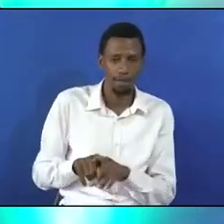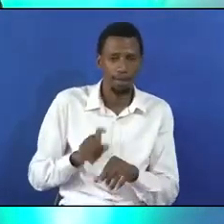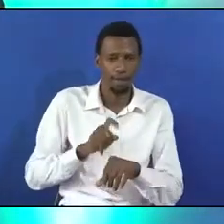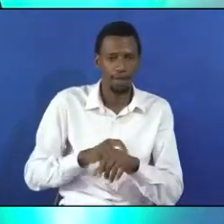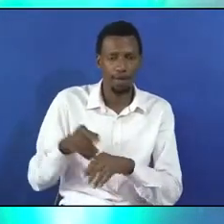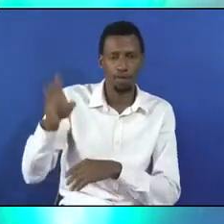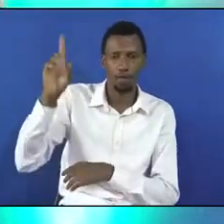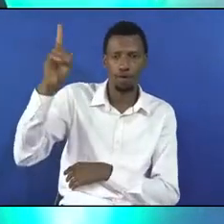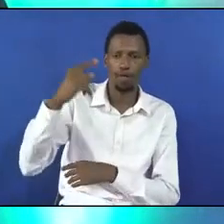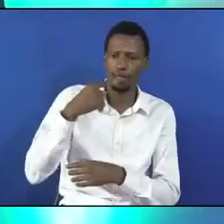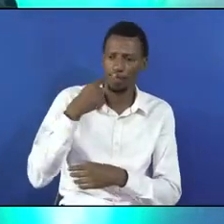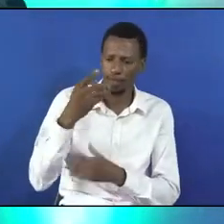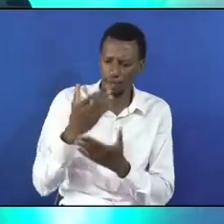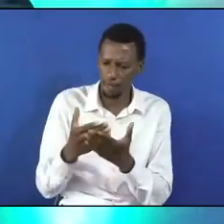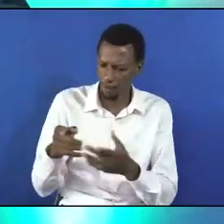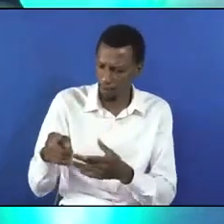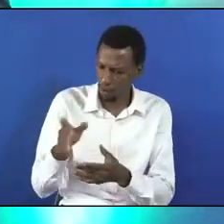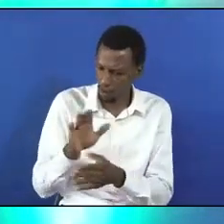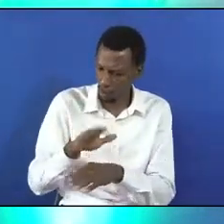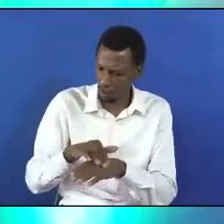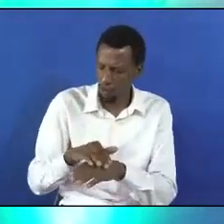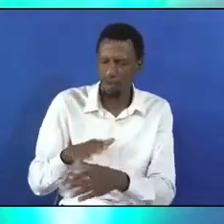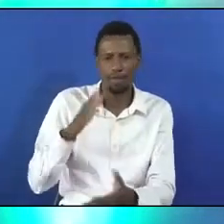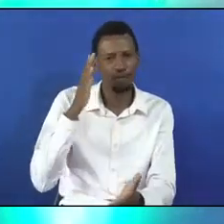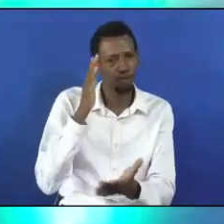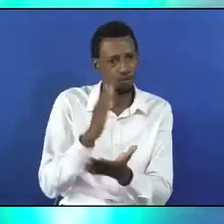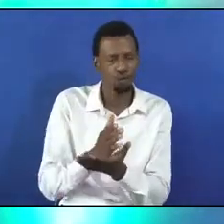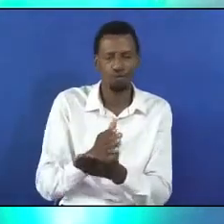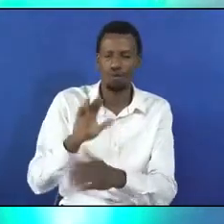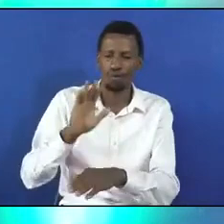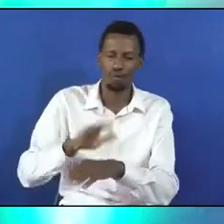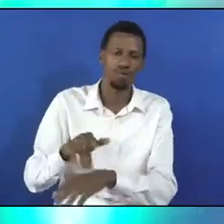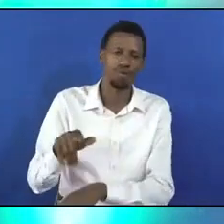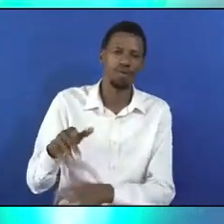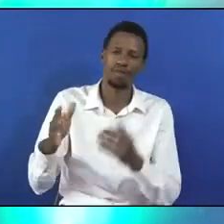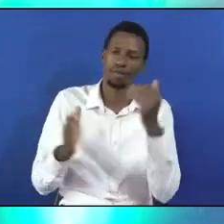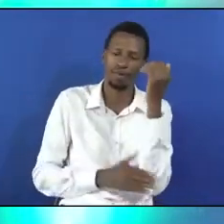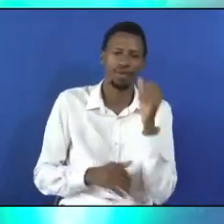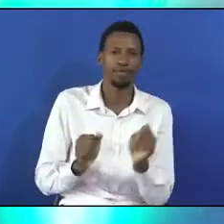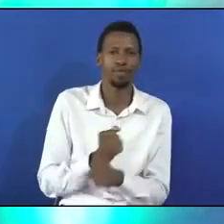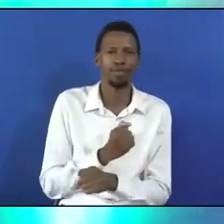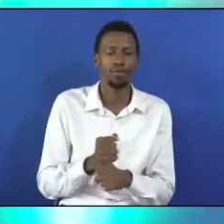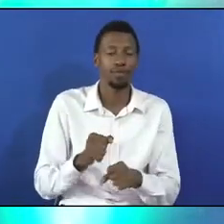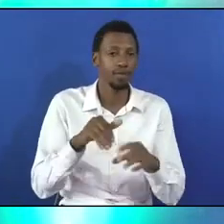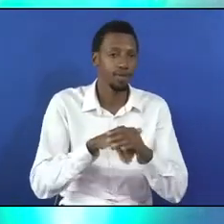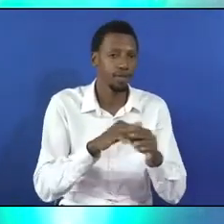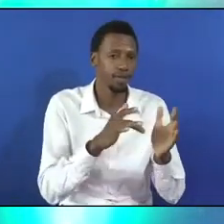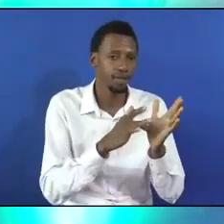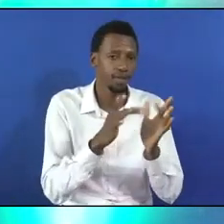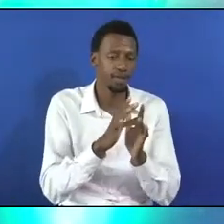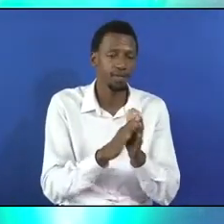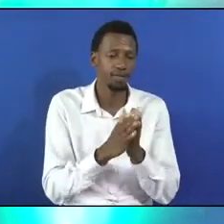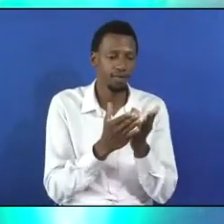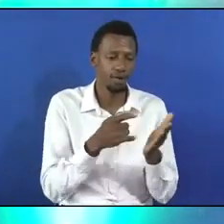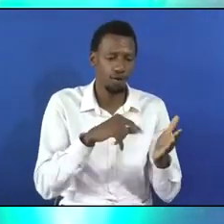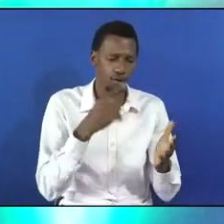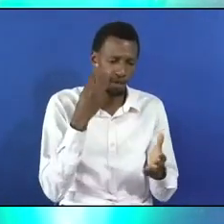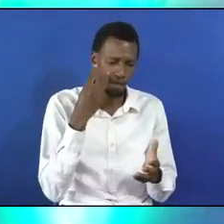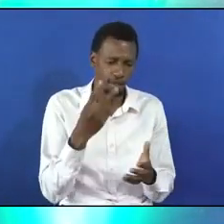good, it is really good and it cannot be bad. In the scripture, we see